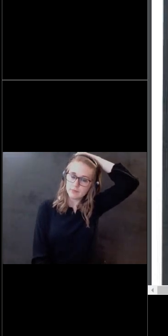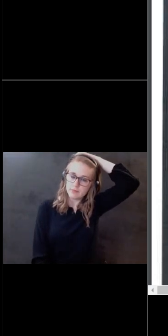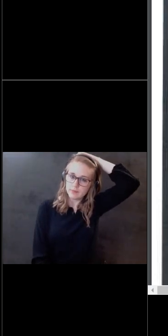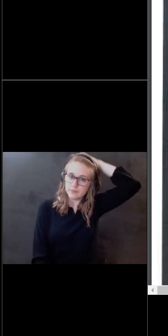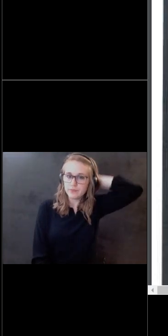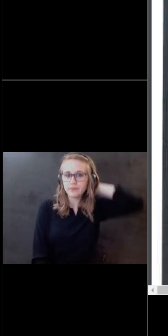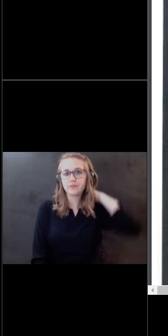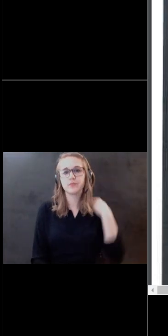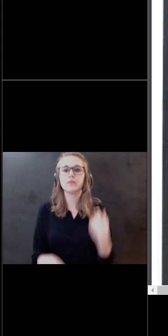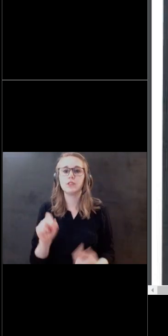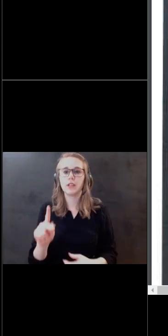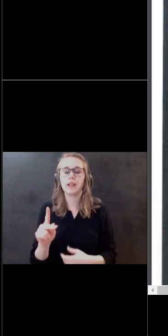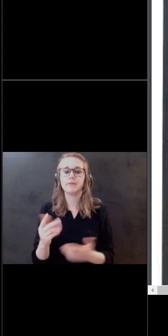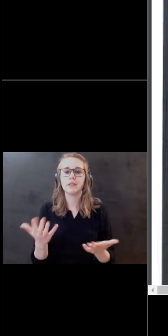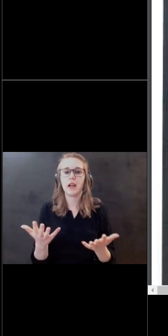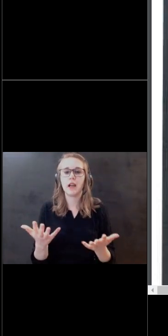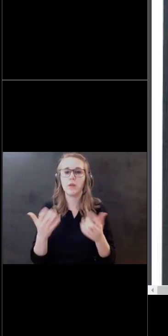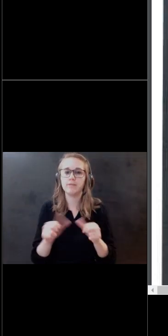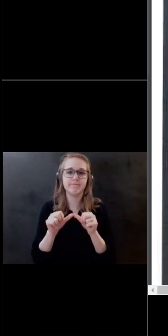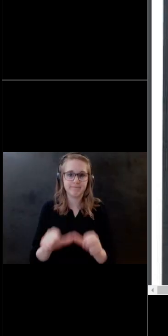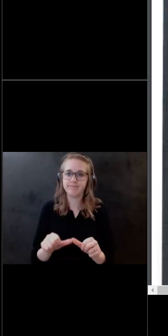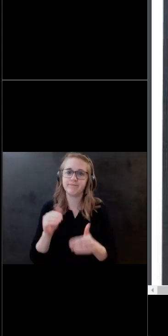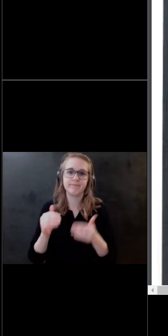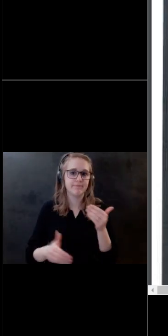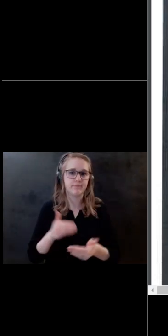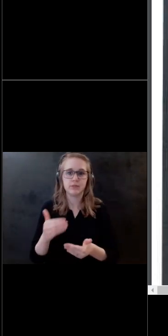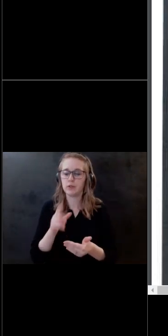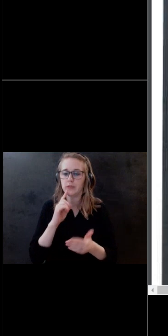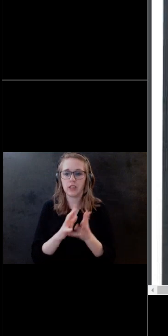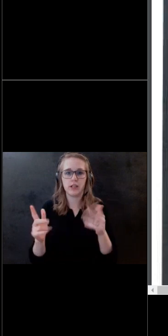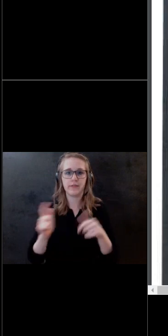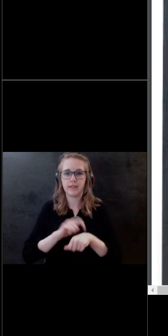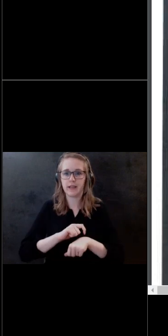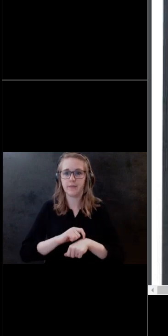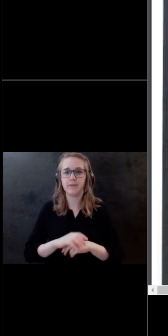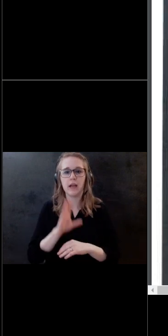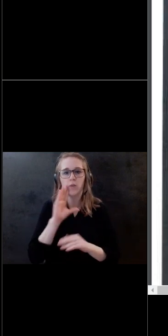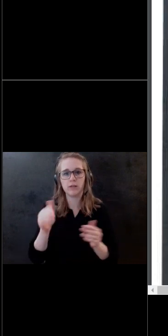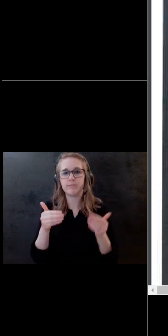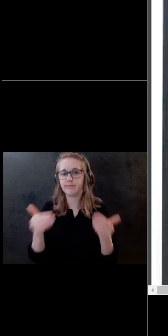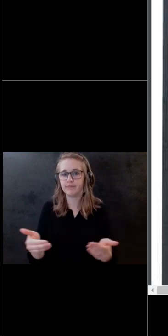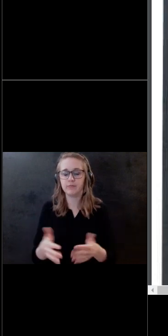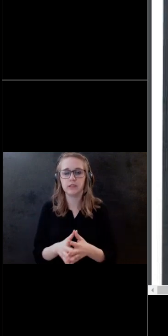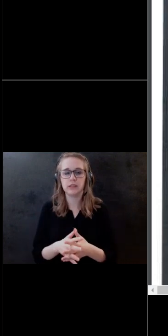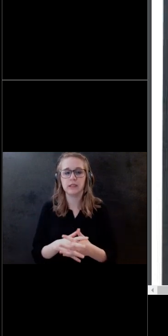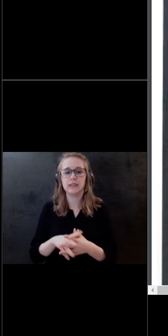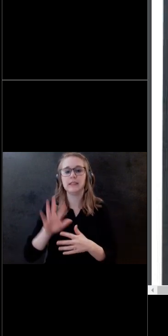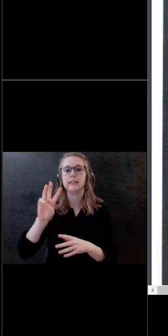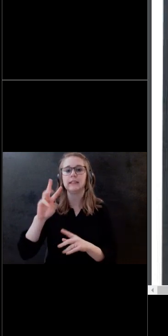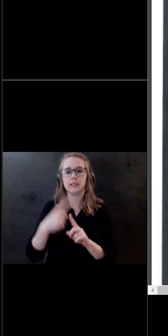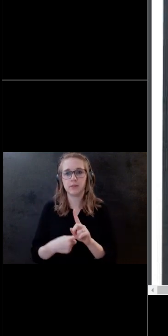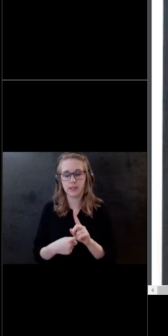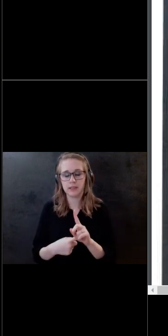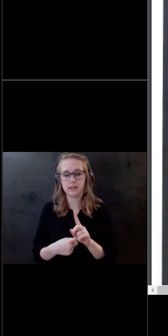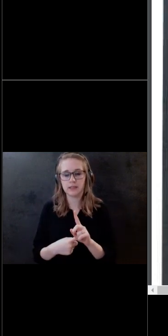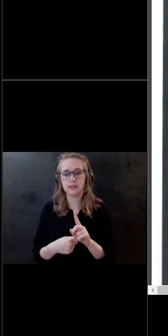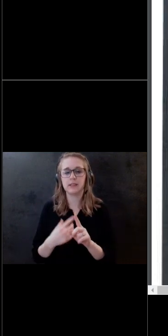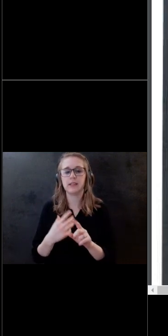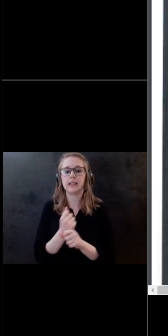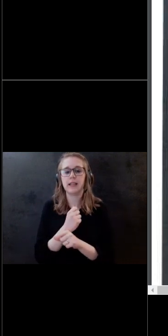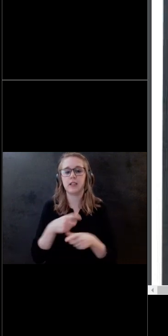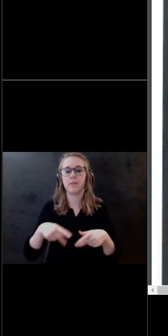Okay, I want to move this item forward because we've spent too much time. I'm going to go forward with 6 months. Let's get the permits in